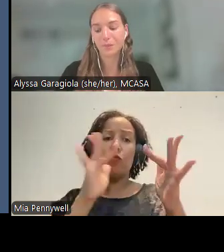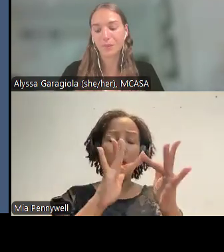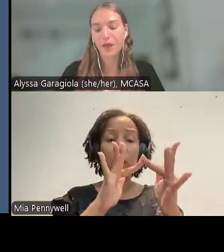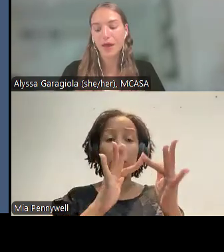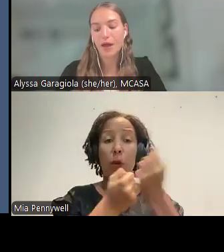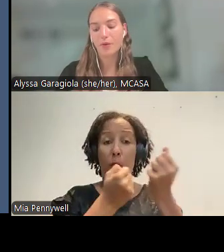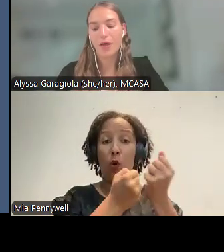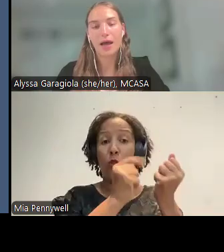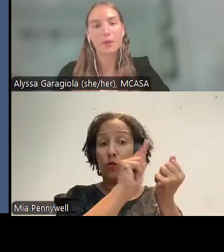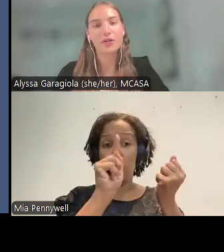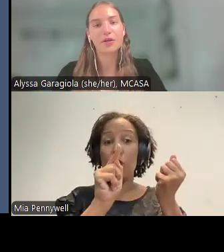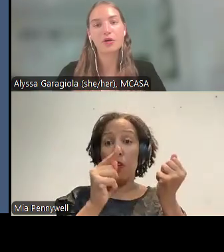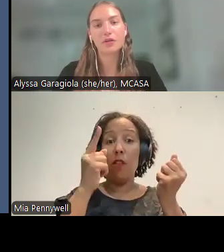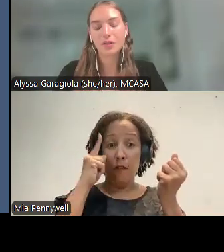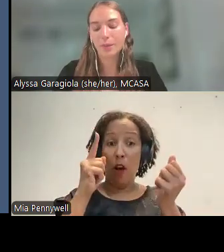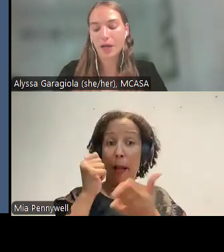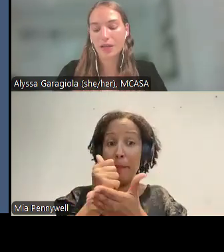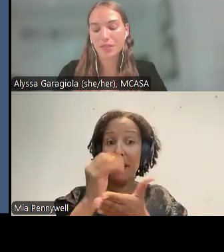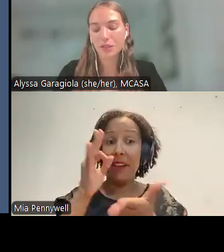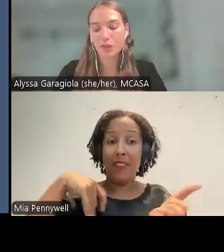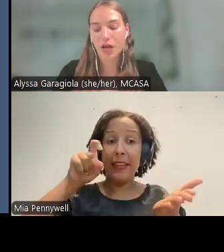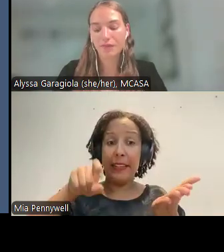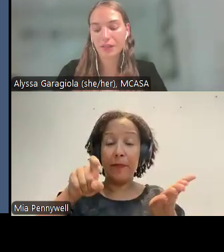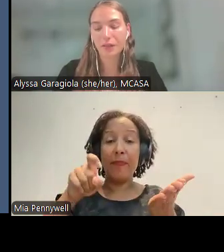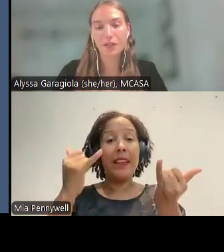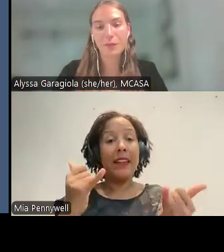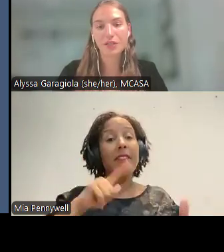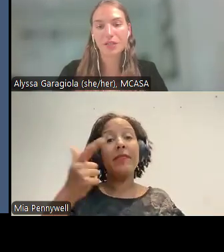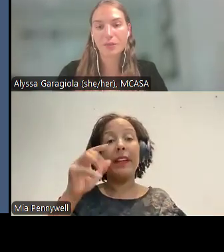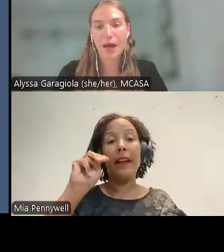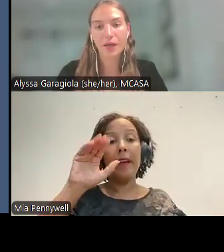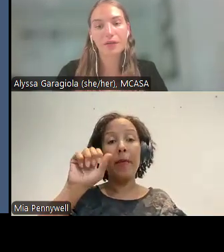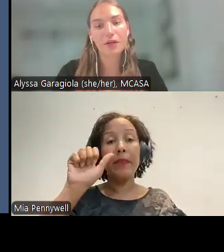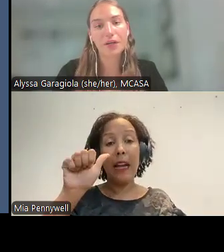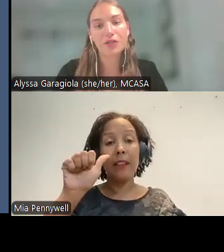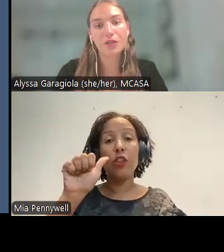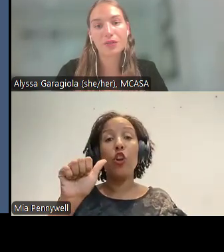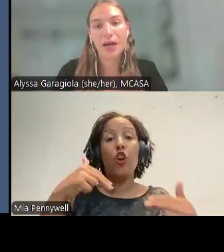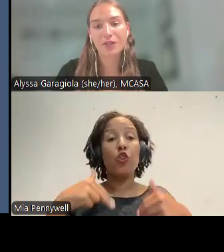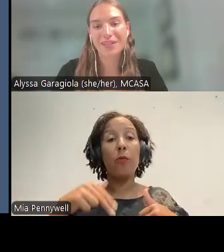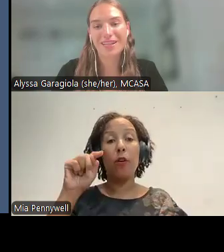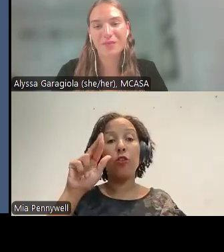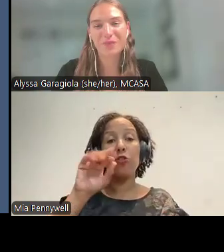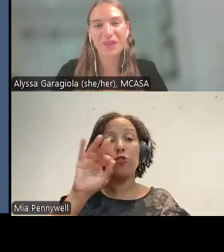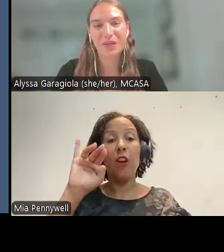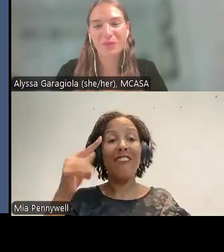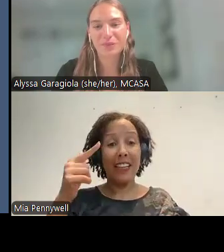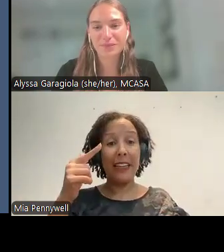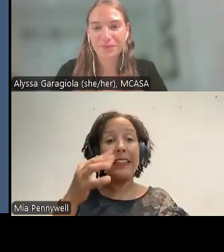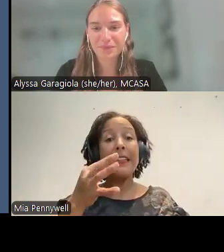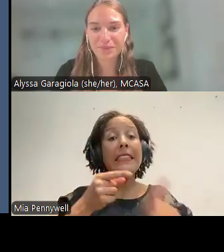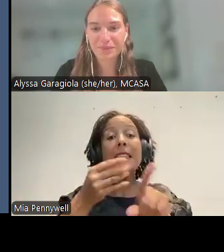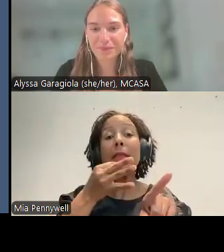needed. And with that, I will turn it over to MCASA's Human Trafficking Legal Specialist, Mac, for her to introduce our training today. Thank